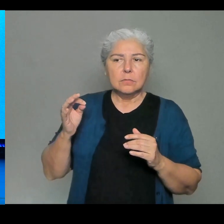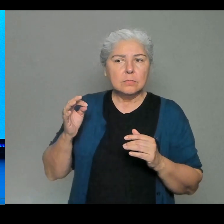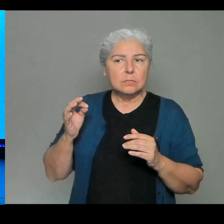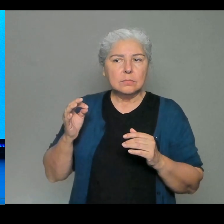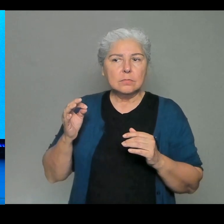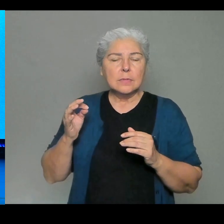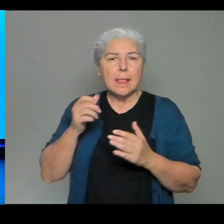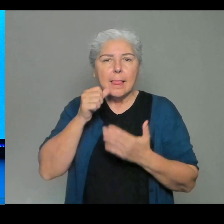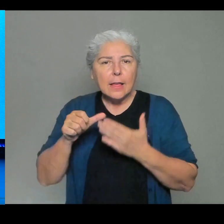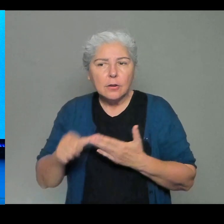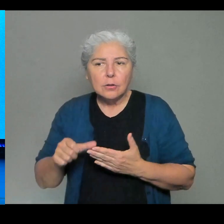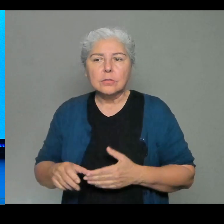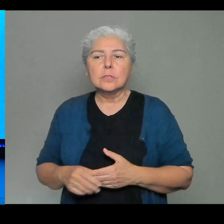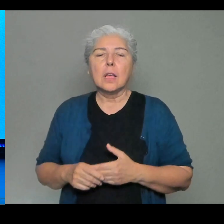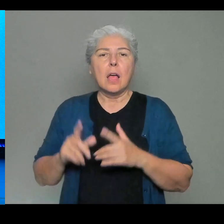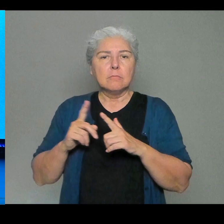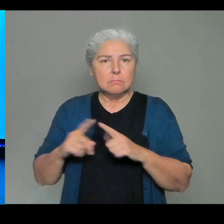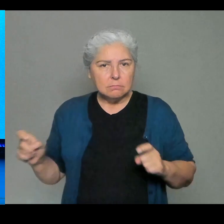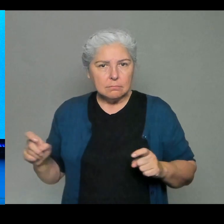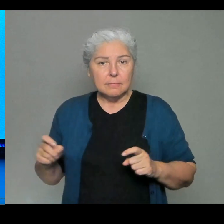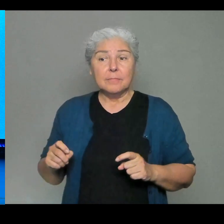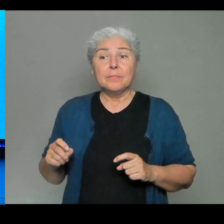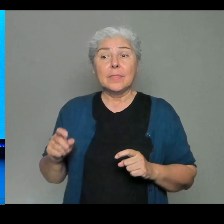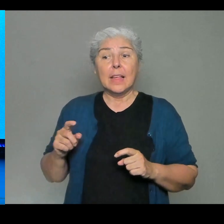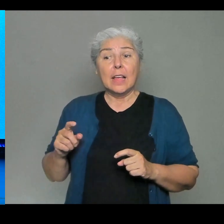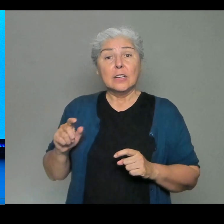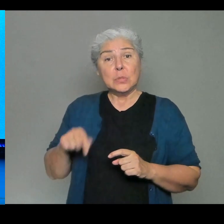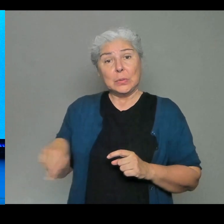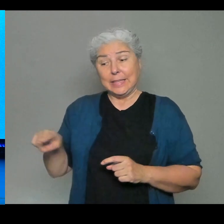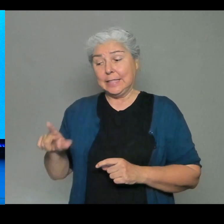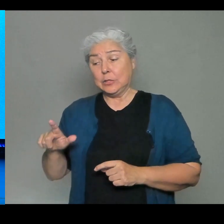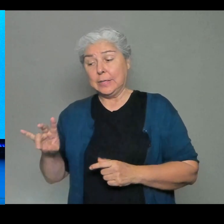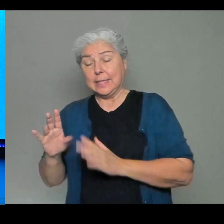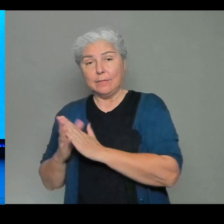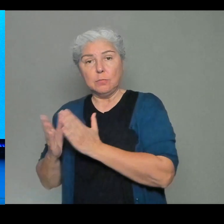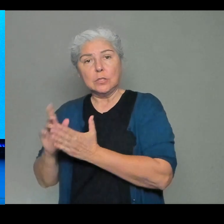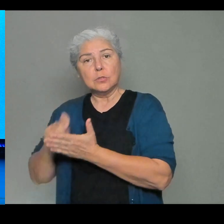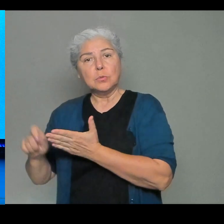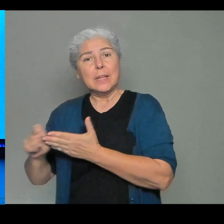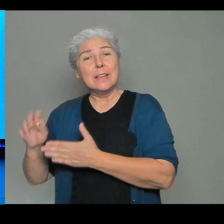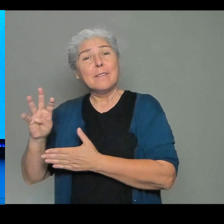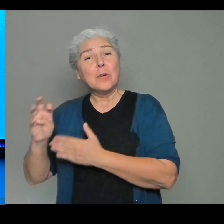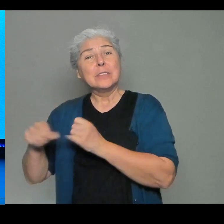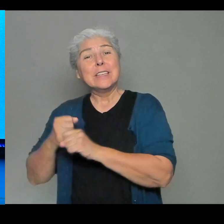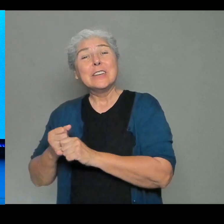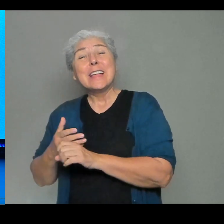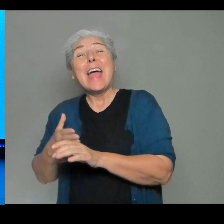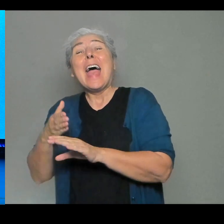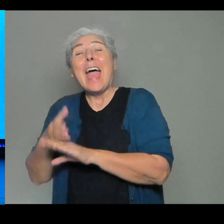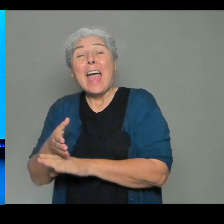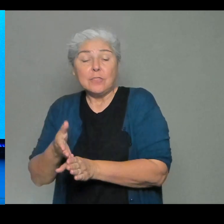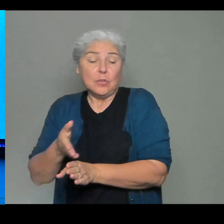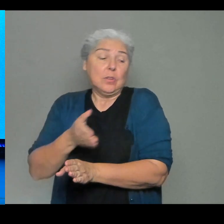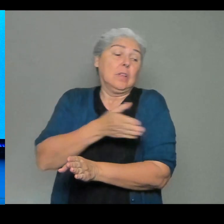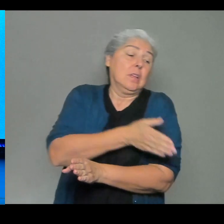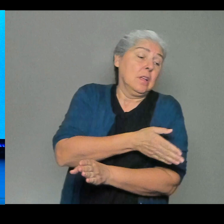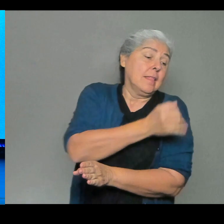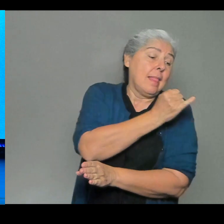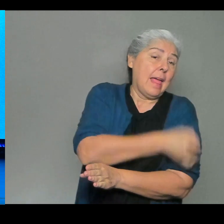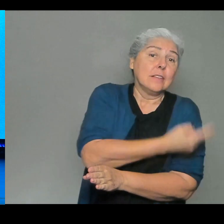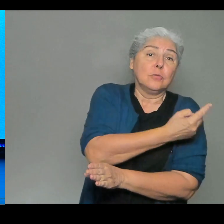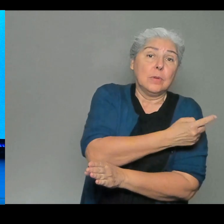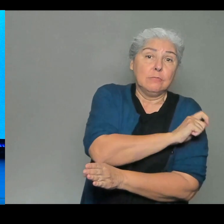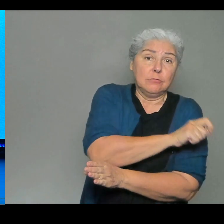fact, 13 of these are letters. And so these 27 were written 400 years after